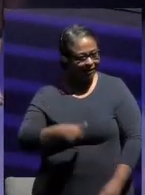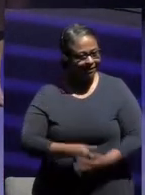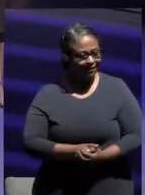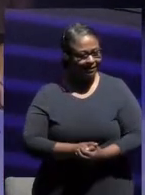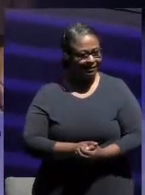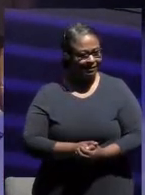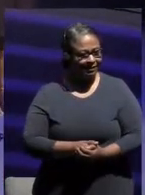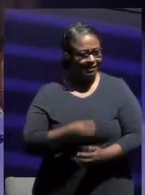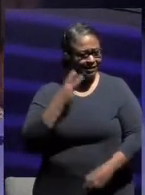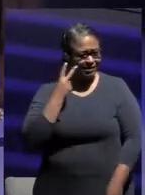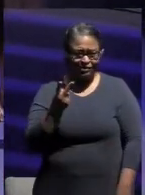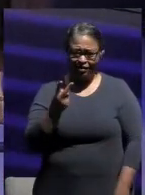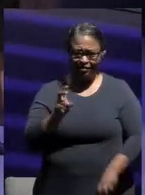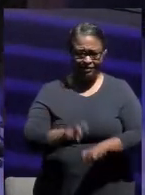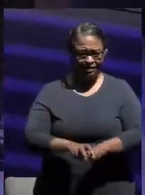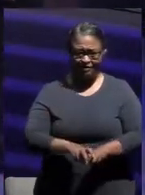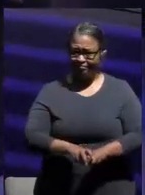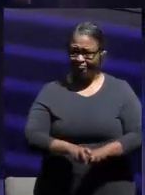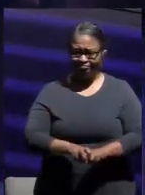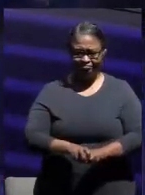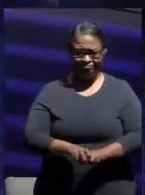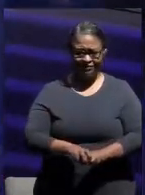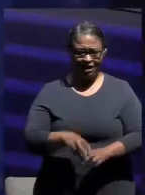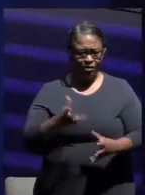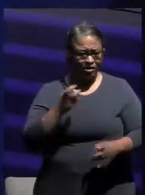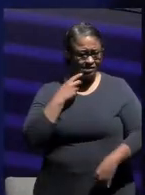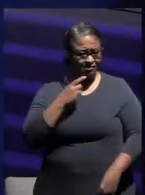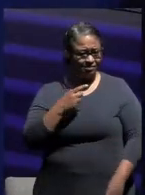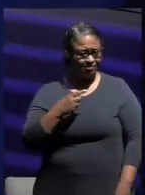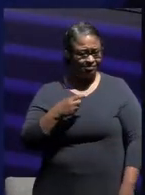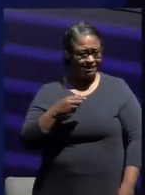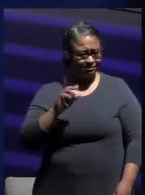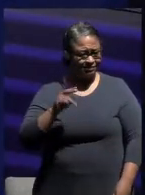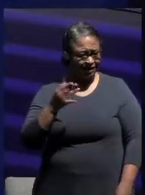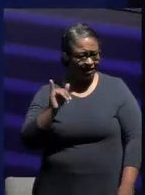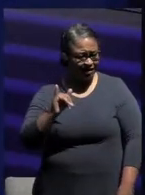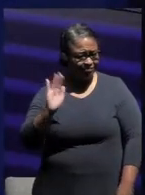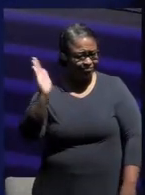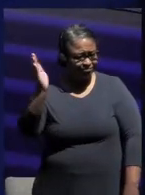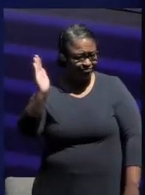hey, I just saw you over here. Thought I'd just come and say hello and introduce myself.